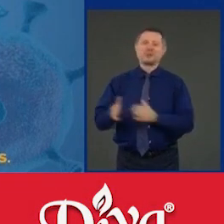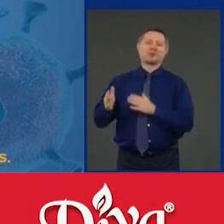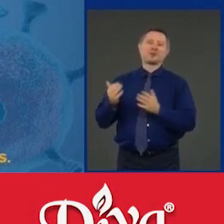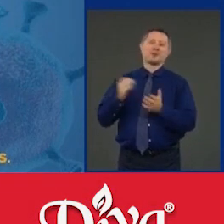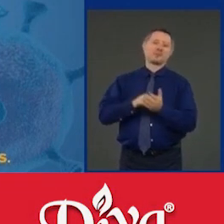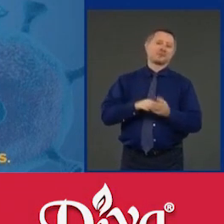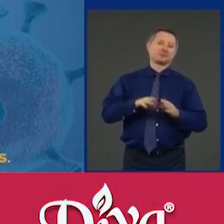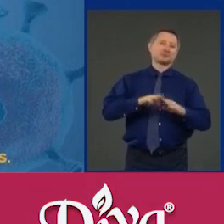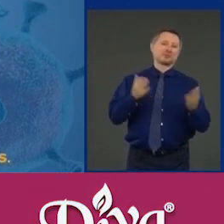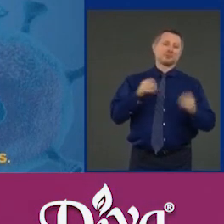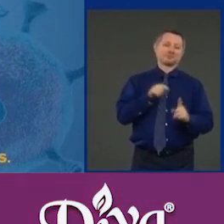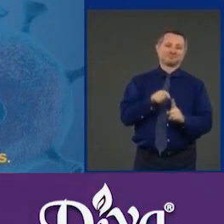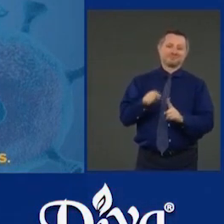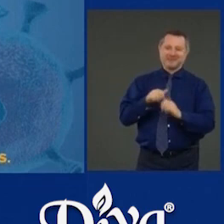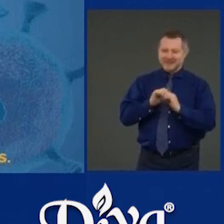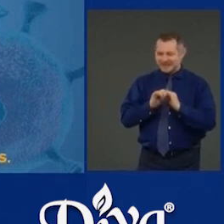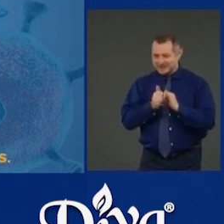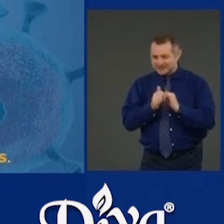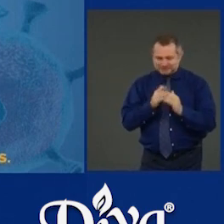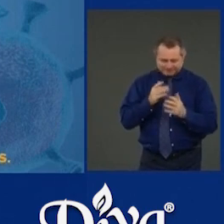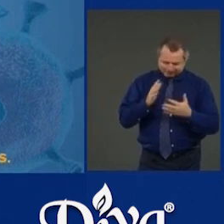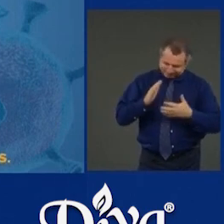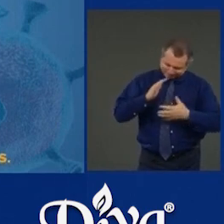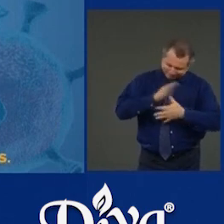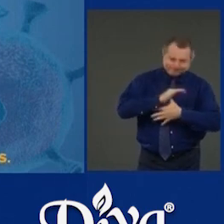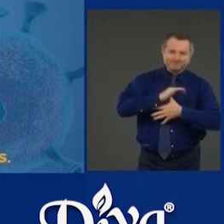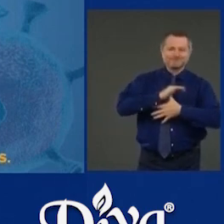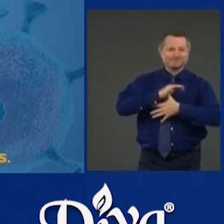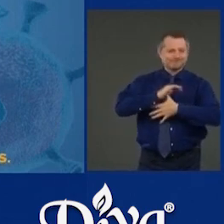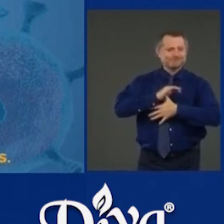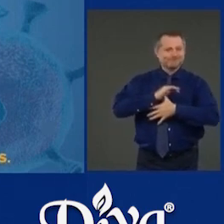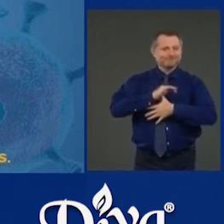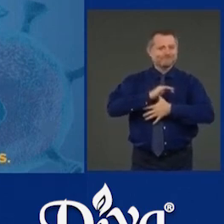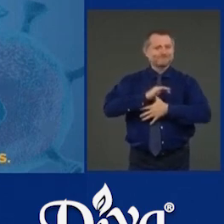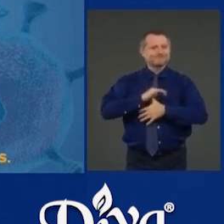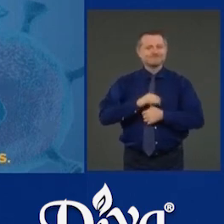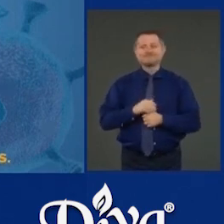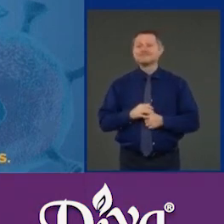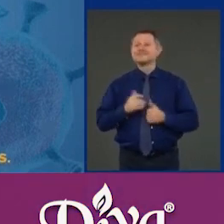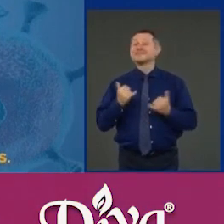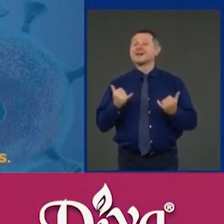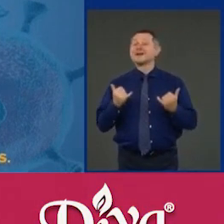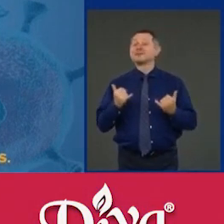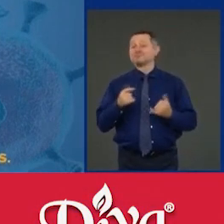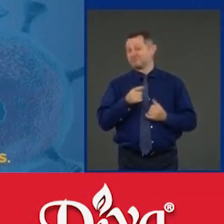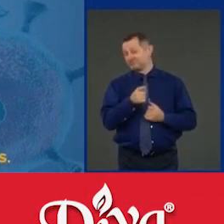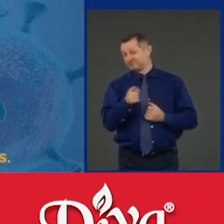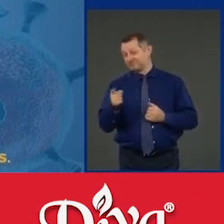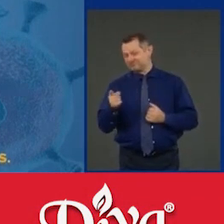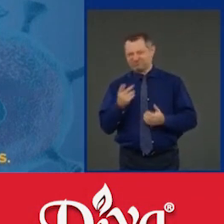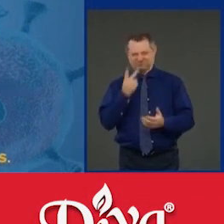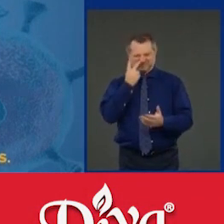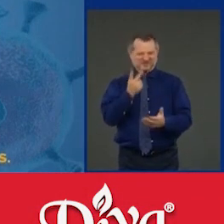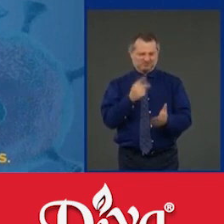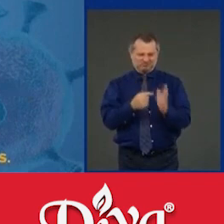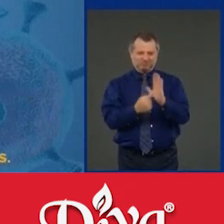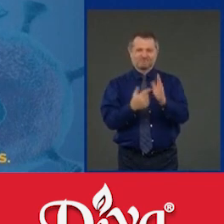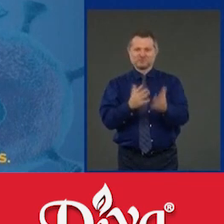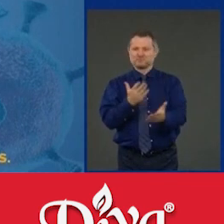was always, always true. And now the proof is in the pudding, because we're seeing it all across